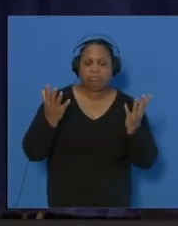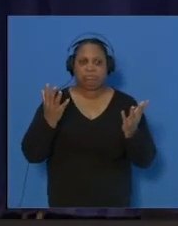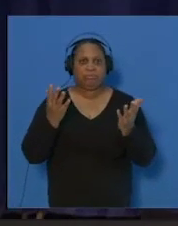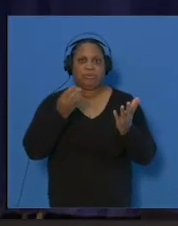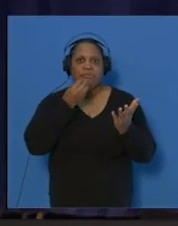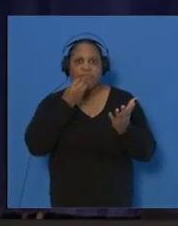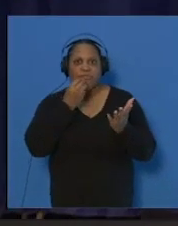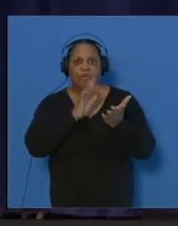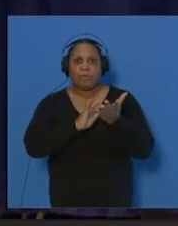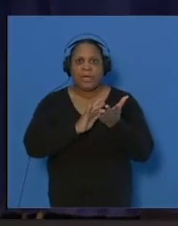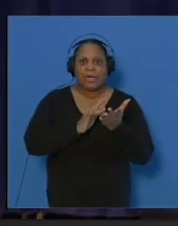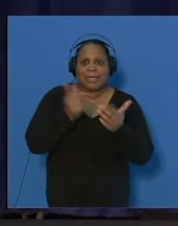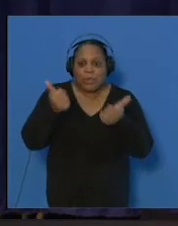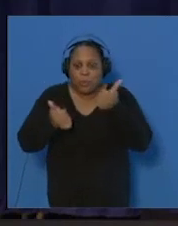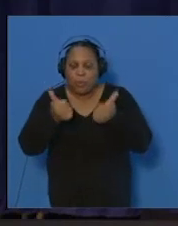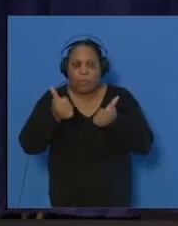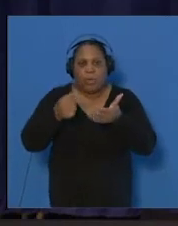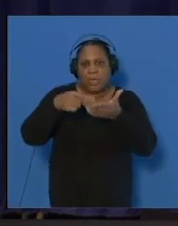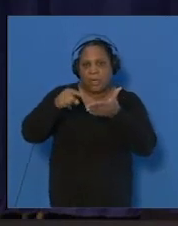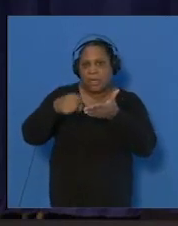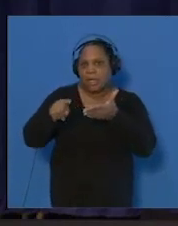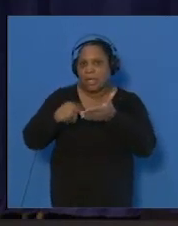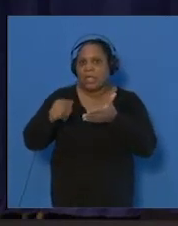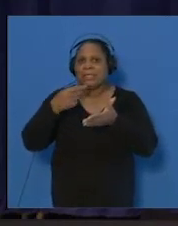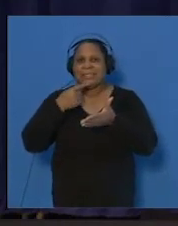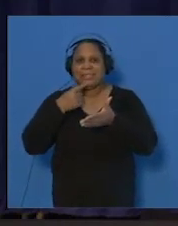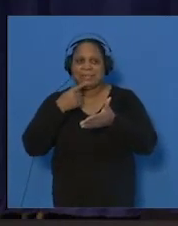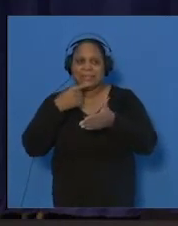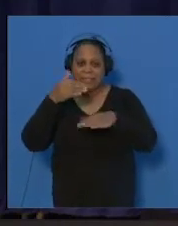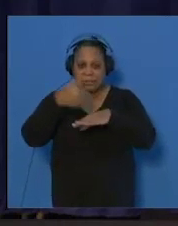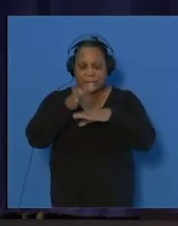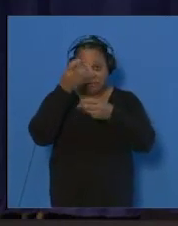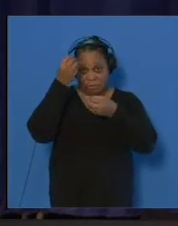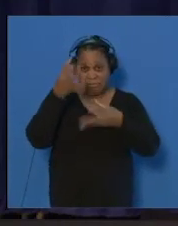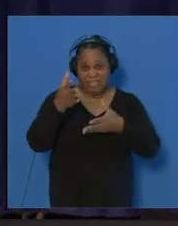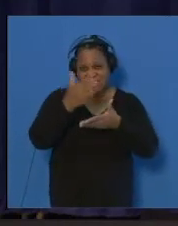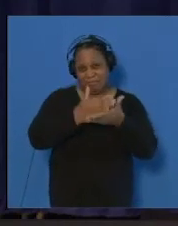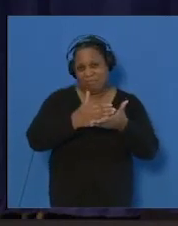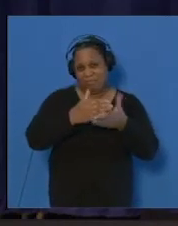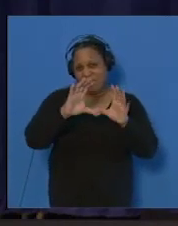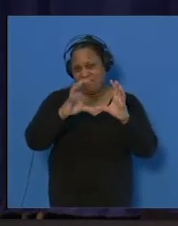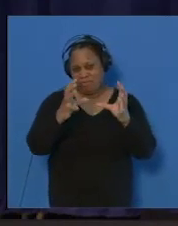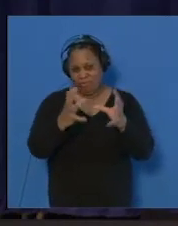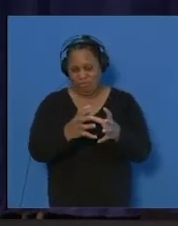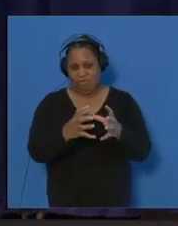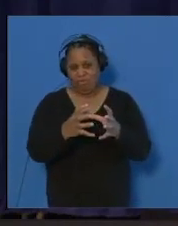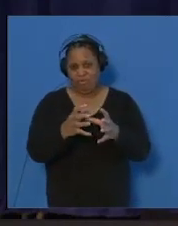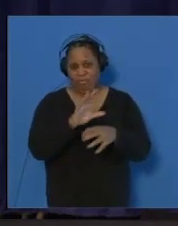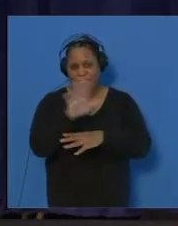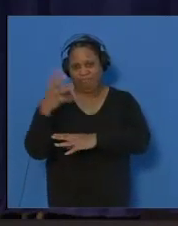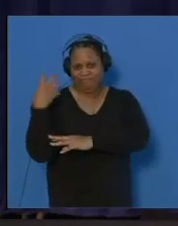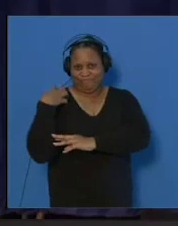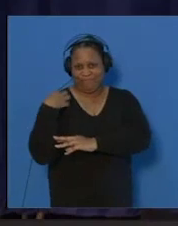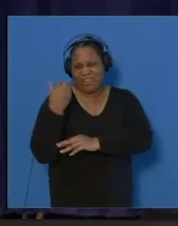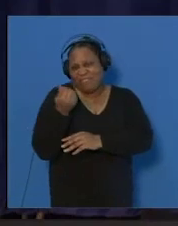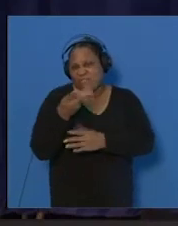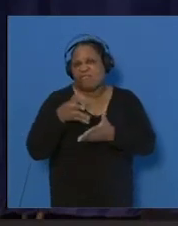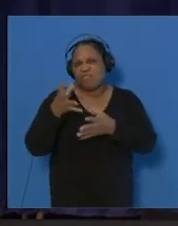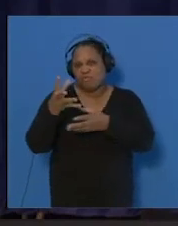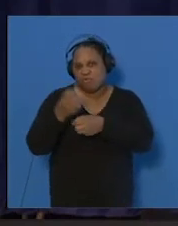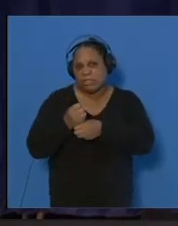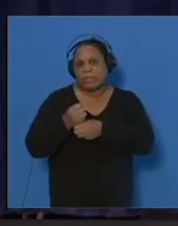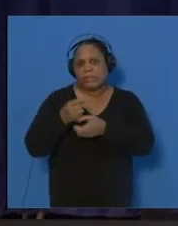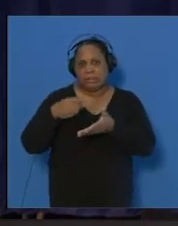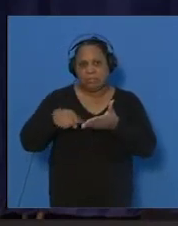medication, people who sent in their information as part of a group that was organized by their employer. Only a few of them have received payments, others just haven't